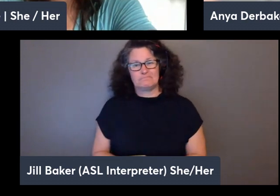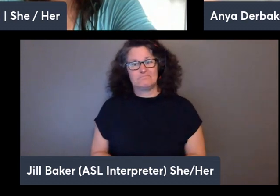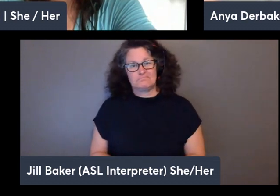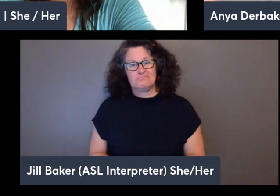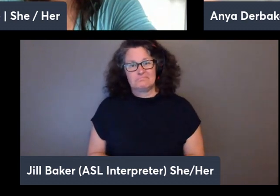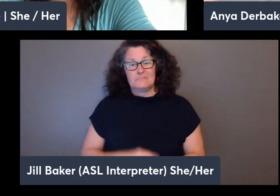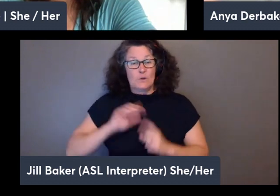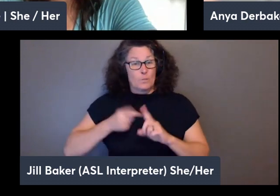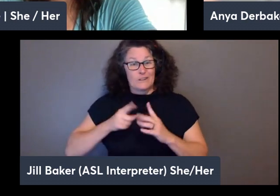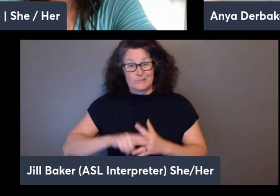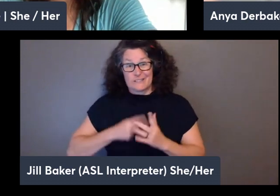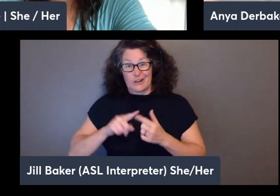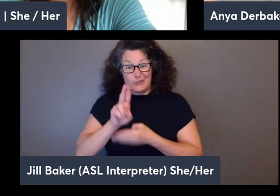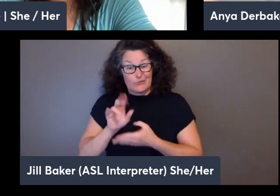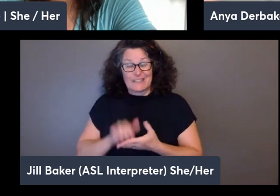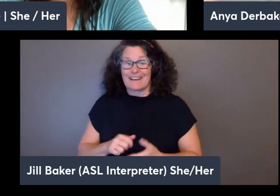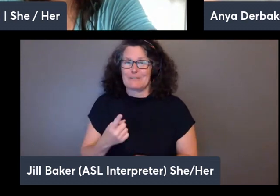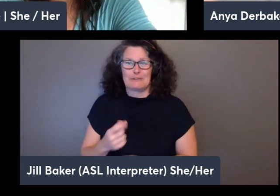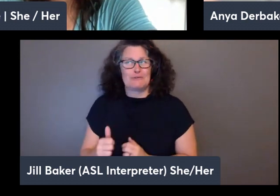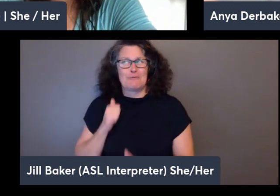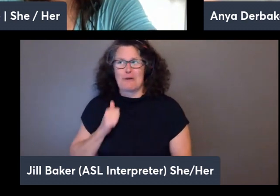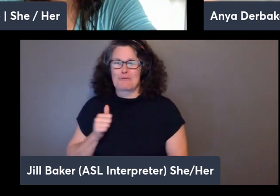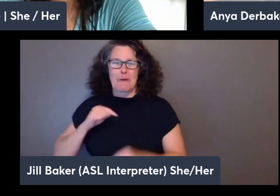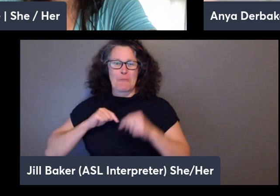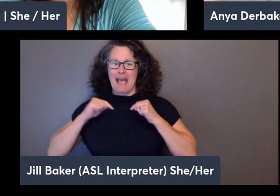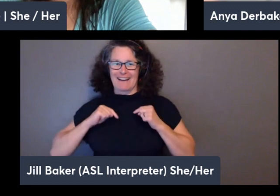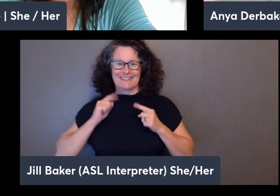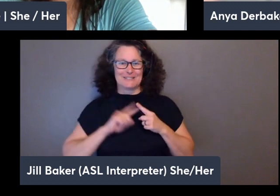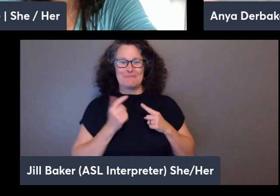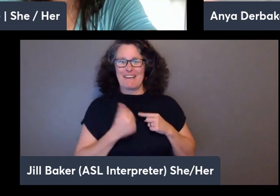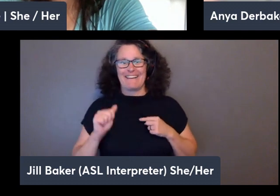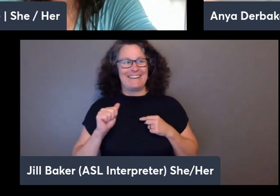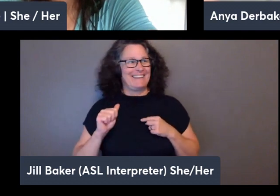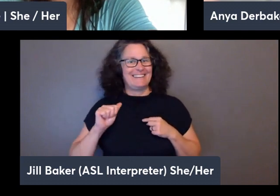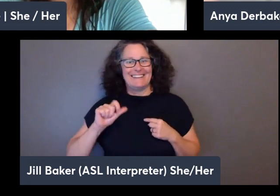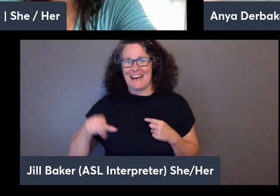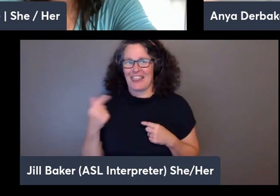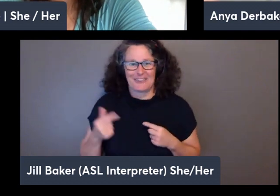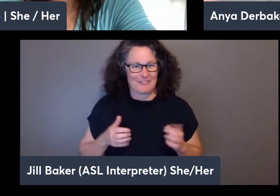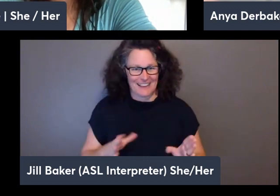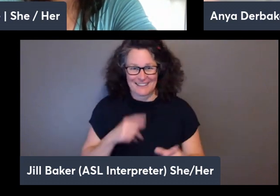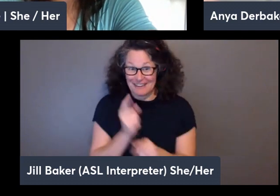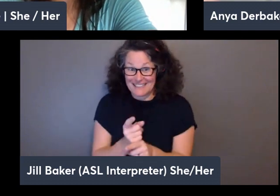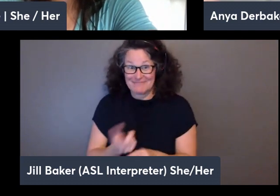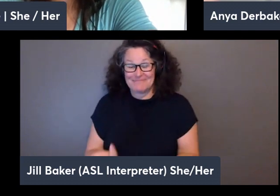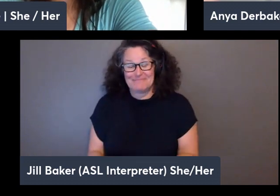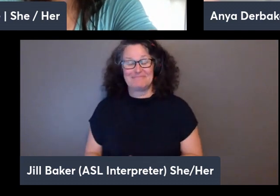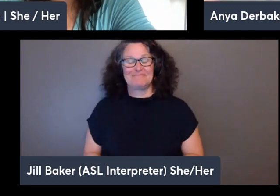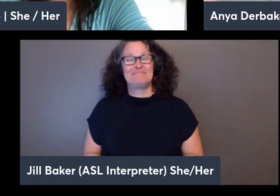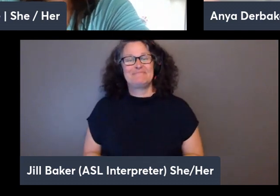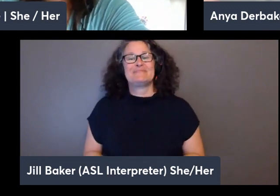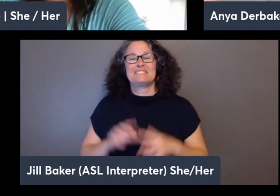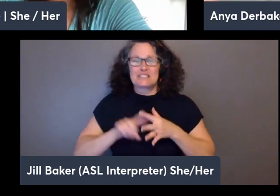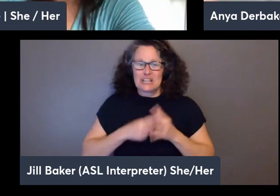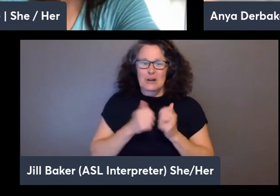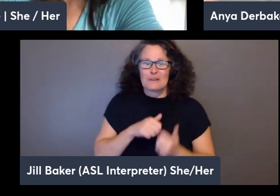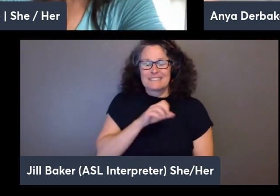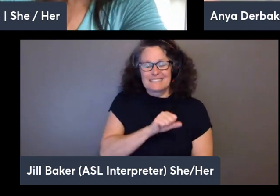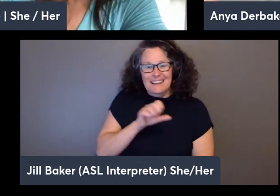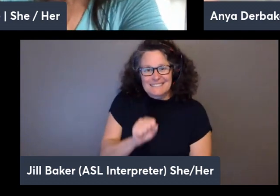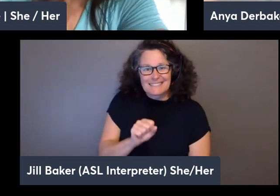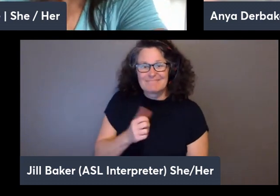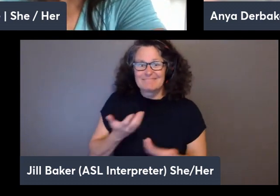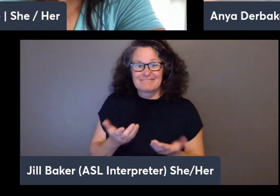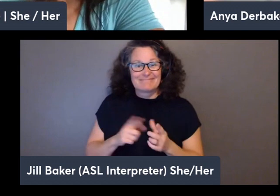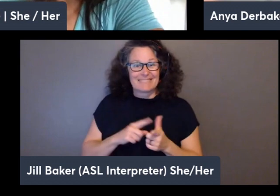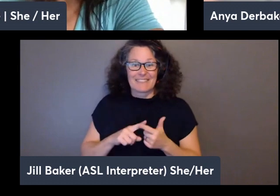once you start using it, I think you won't be able to go back to any other way, right? So just start with stack and stack sets as